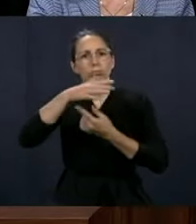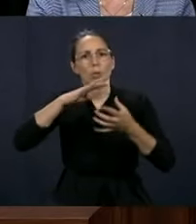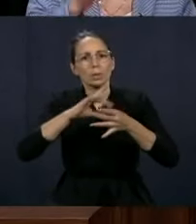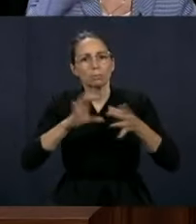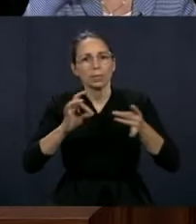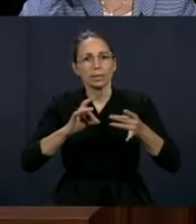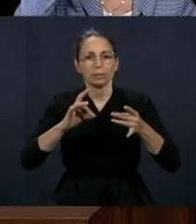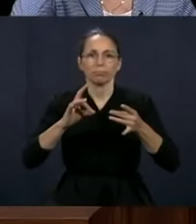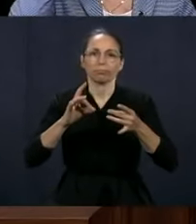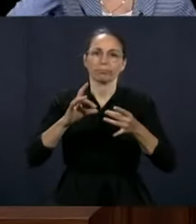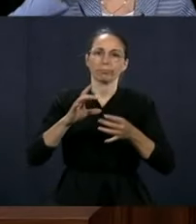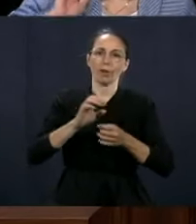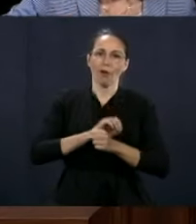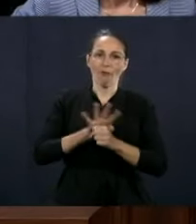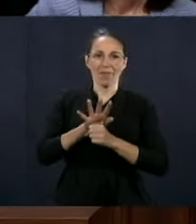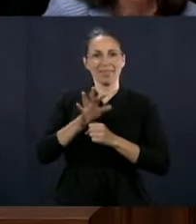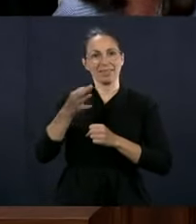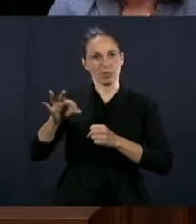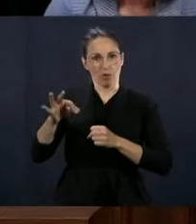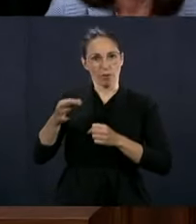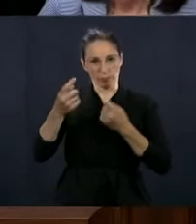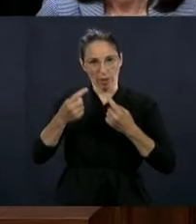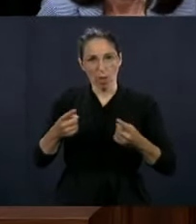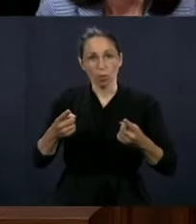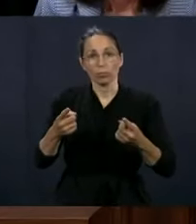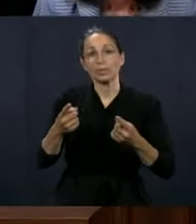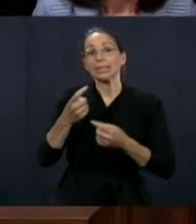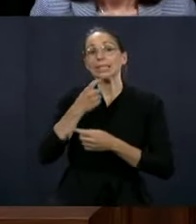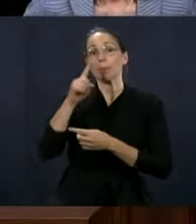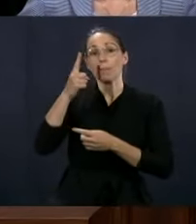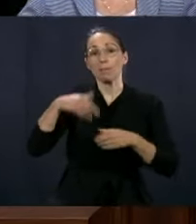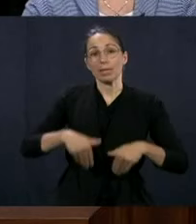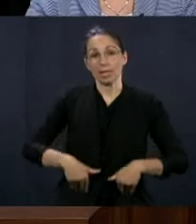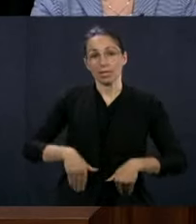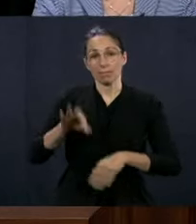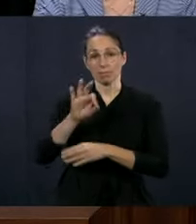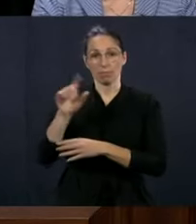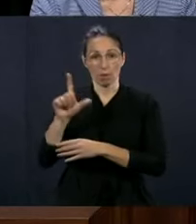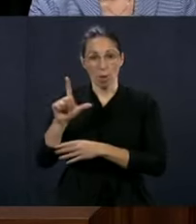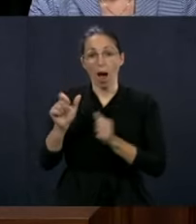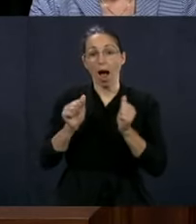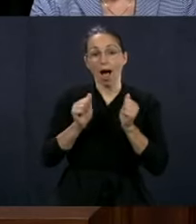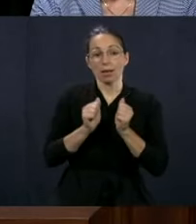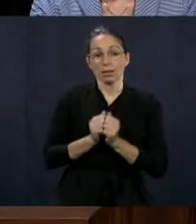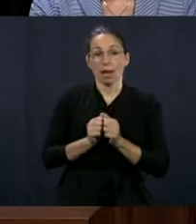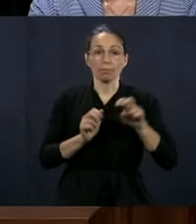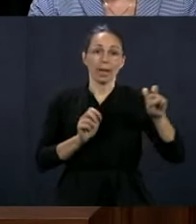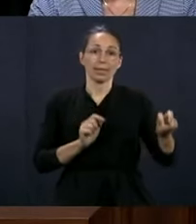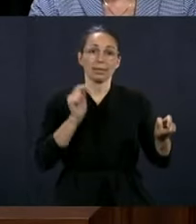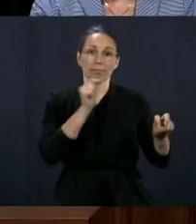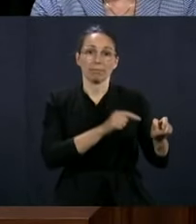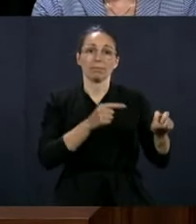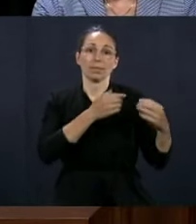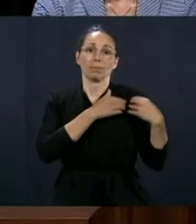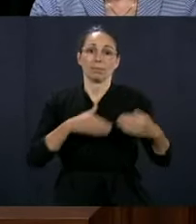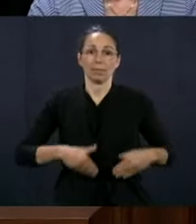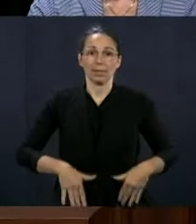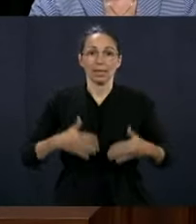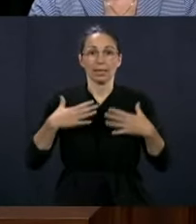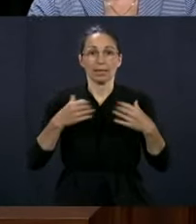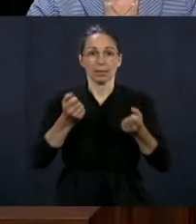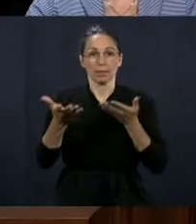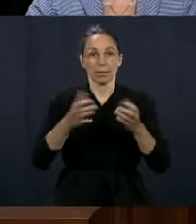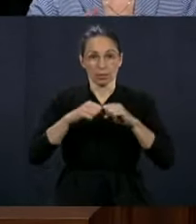The Premier of Quebec, Mr. François Legault, is today with the Minister of Health and Social Services, Ms. Danielle McCann, as well